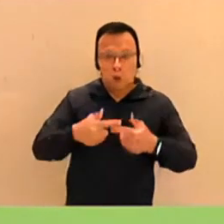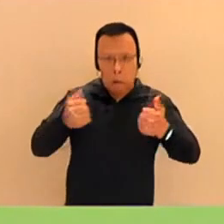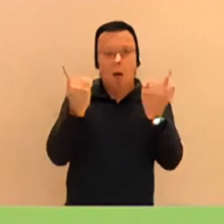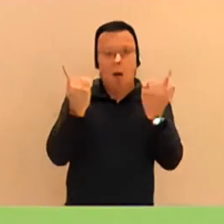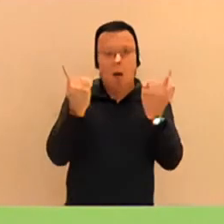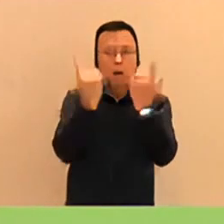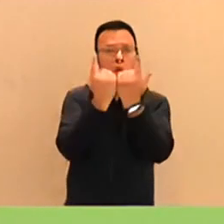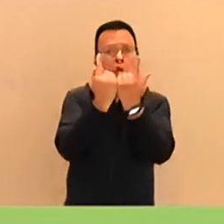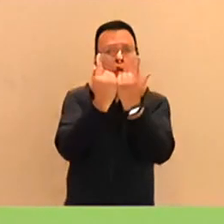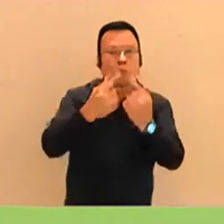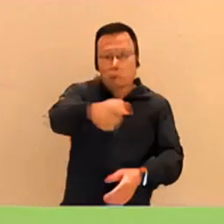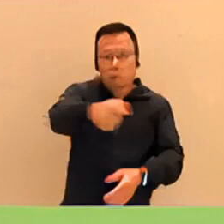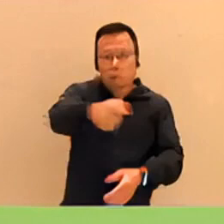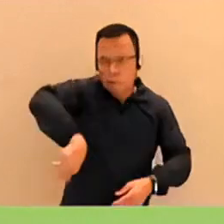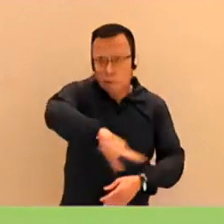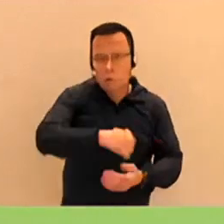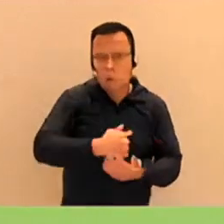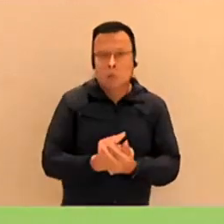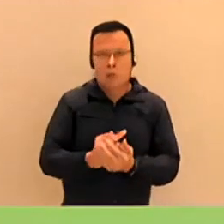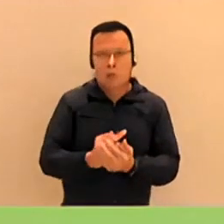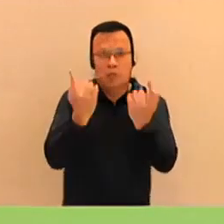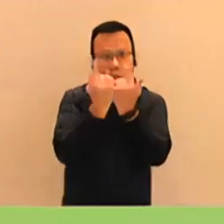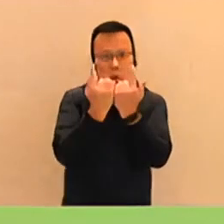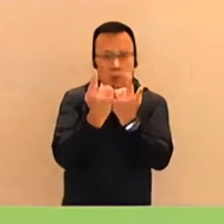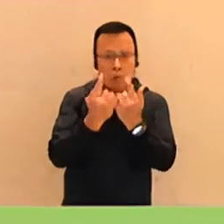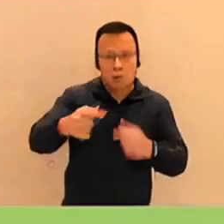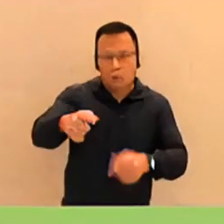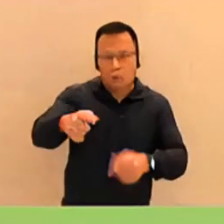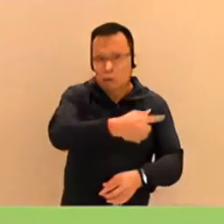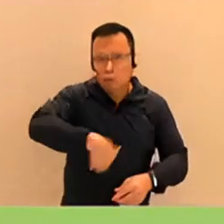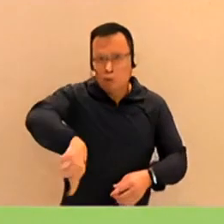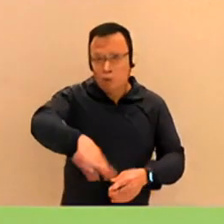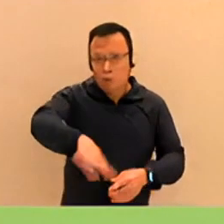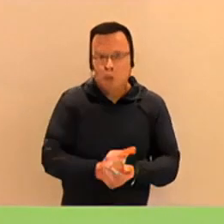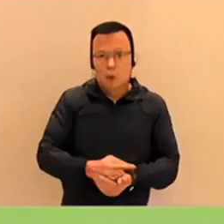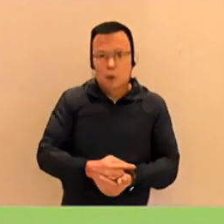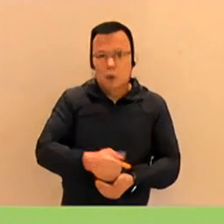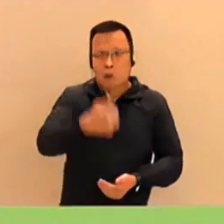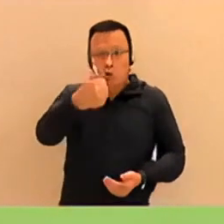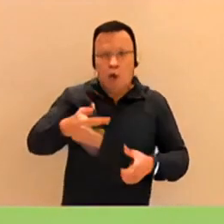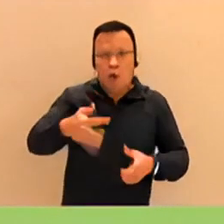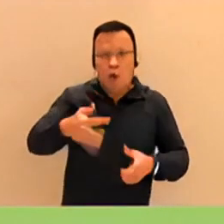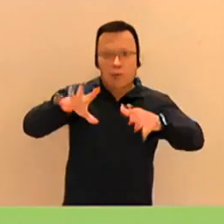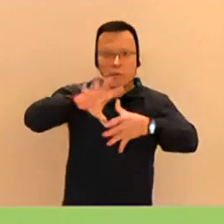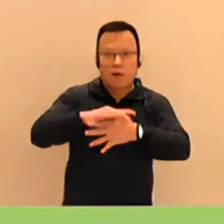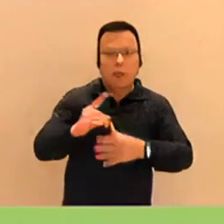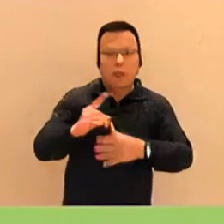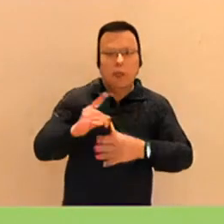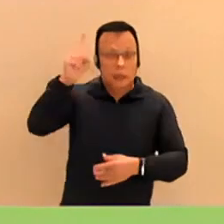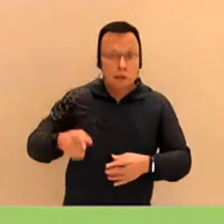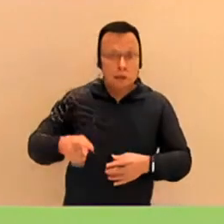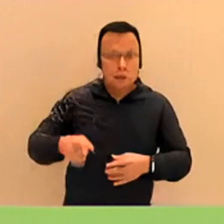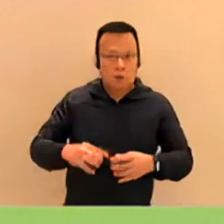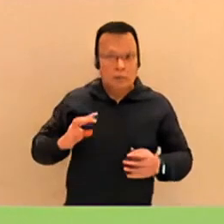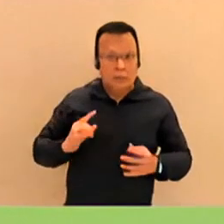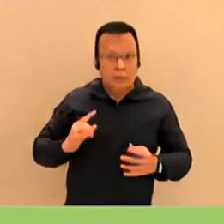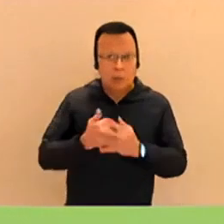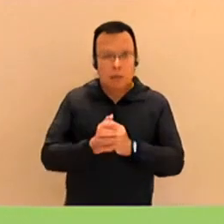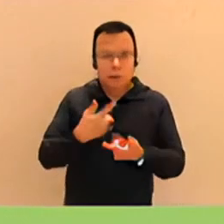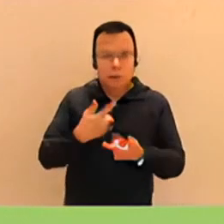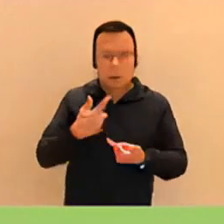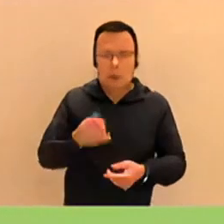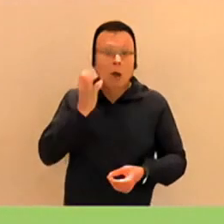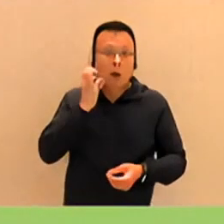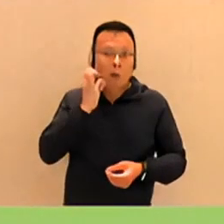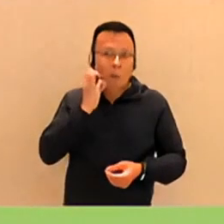Loving Metropolis has rich cultural and natural resources. Now, in particular, the Maple the